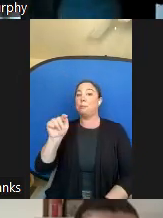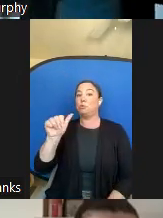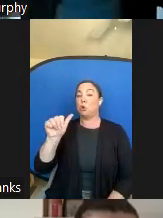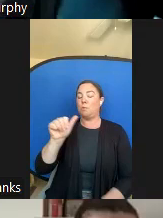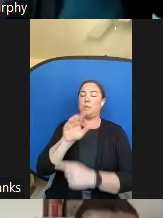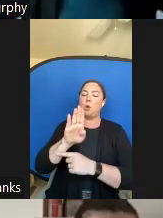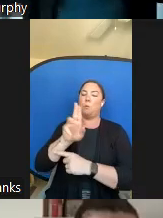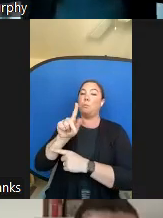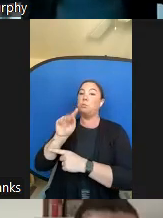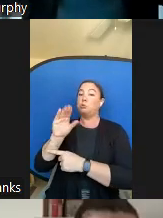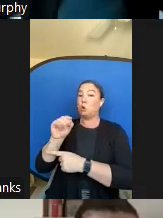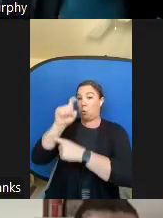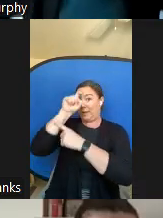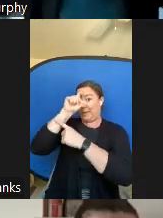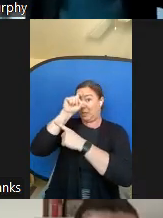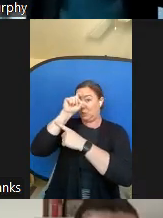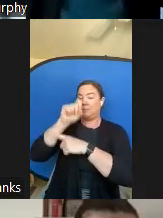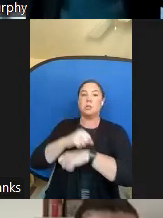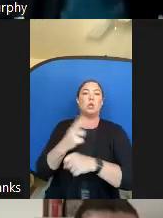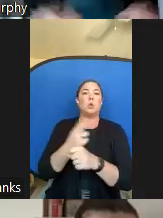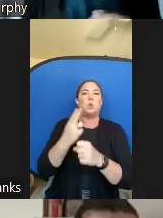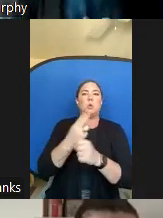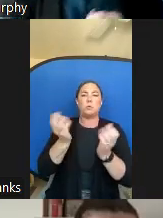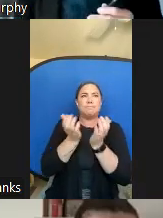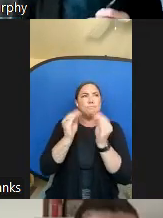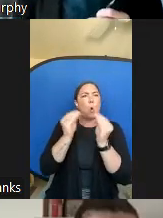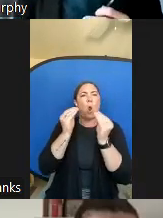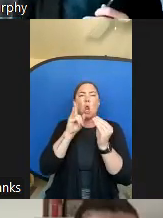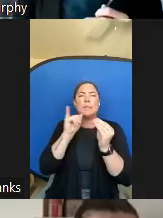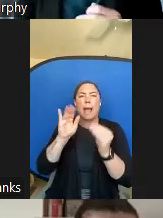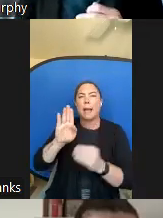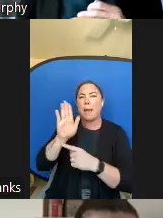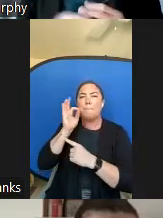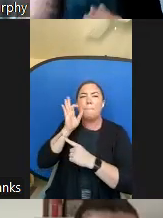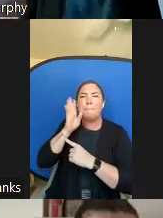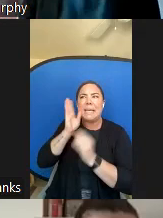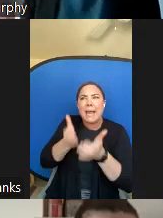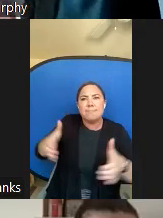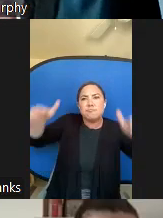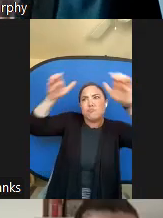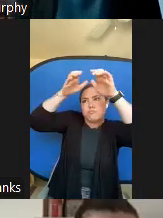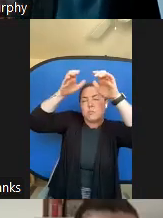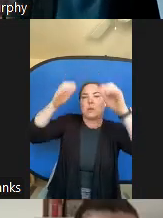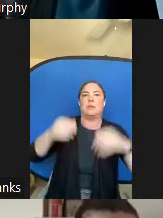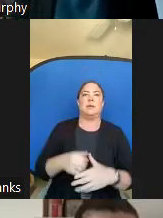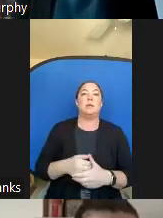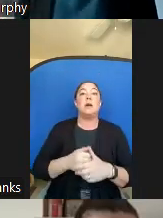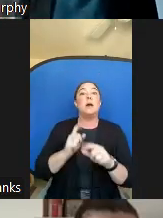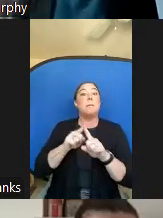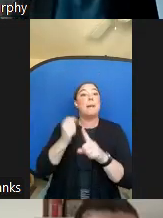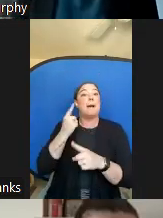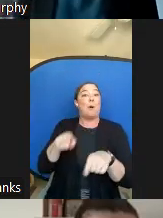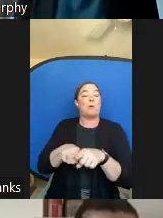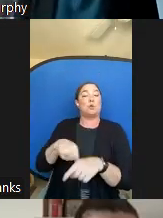use a basic kind of beehive-shaped closed kiln design, but here the French-German research project documented